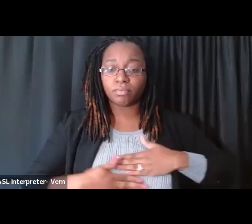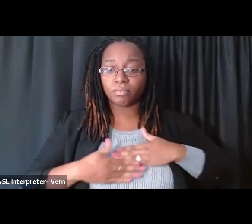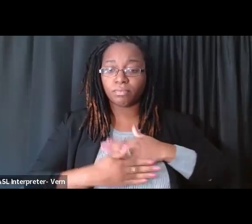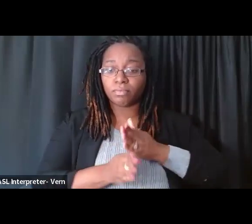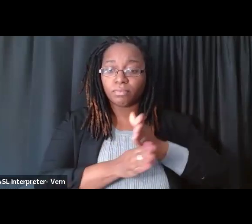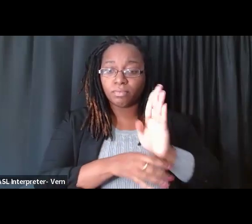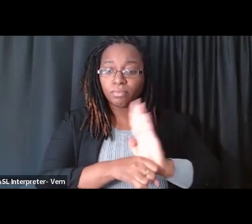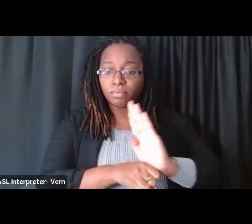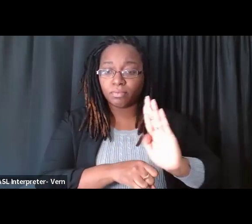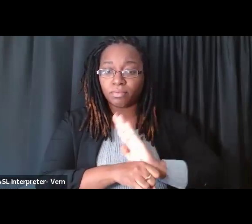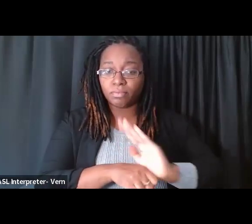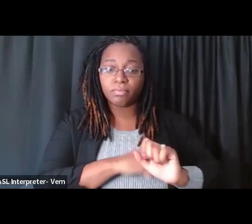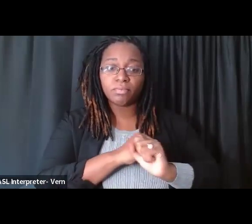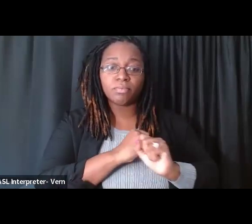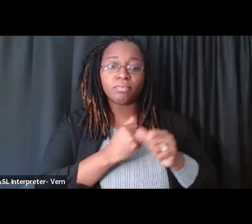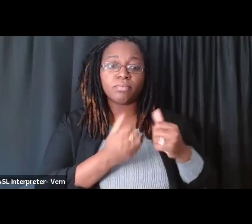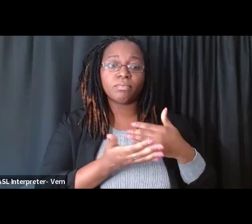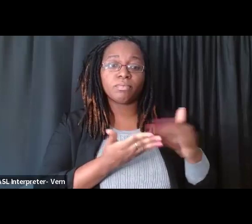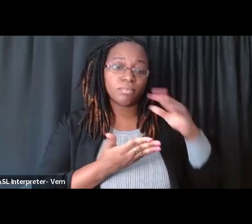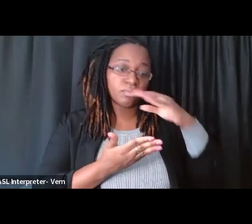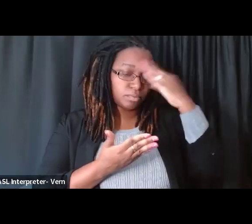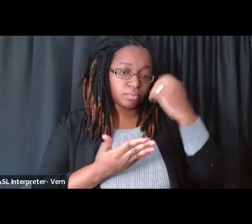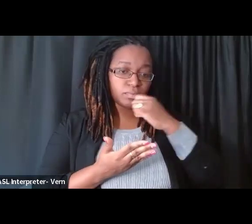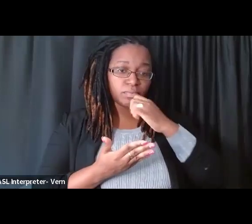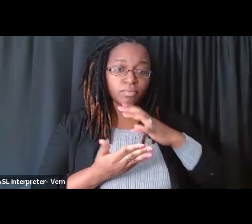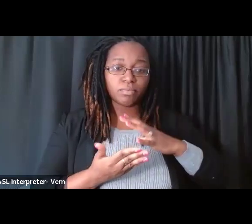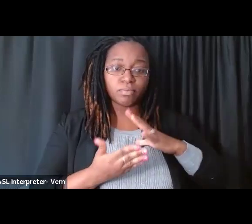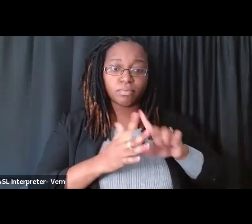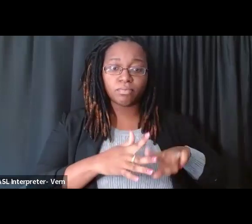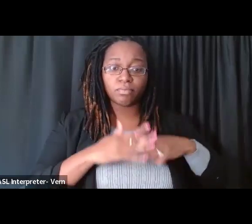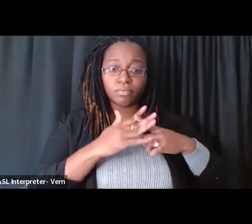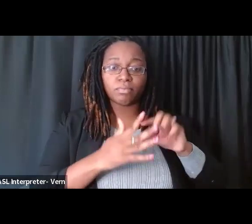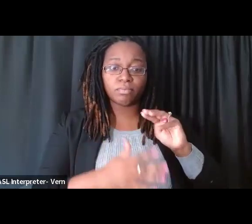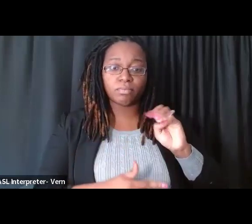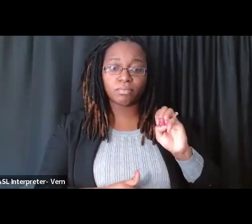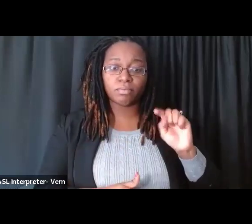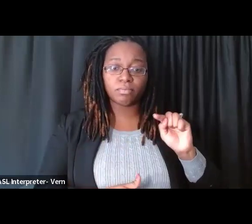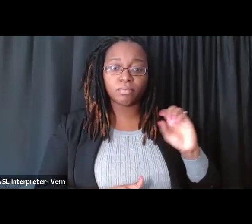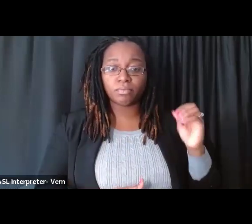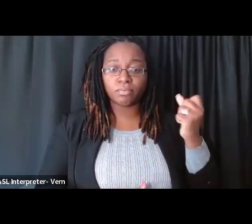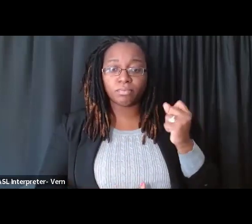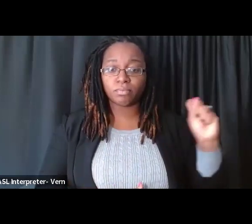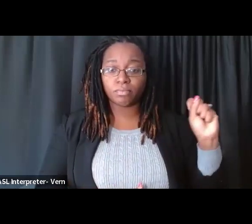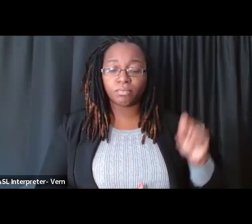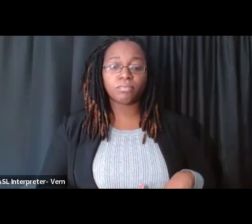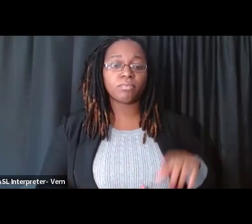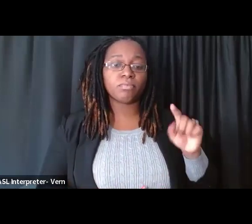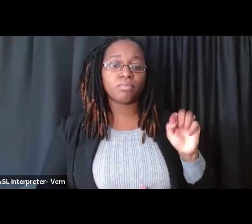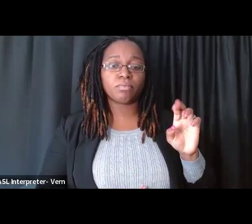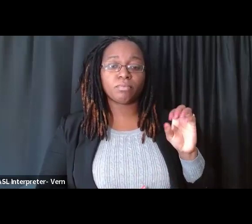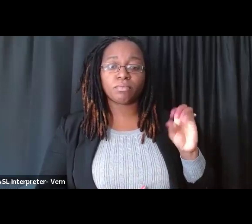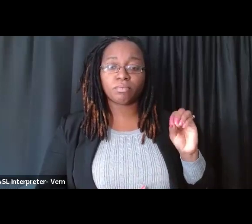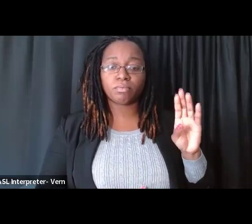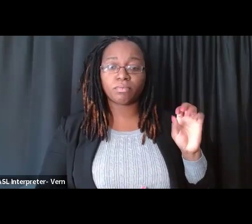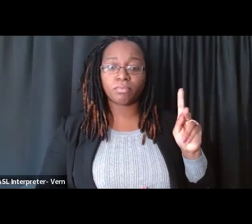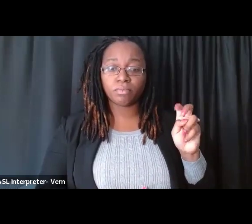much like the media erased the Black women origins of the Me Too movement, Tarana Burke founded the Me Too movement that gave